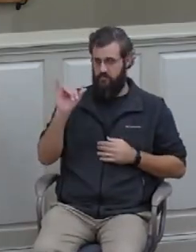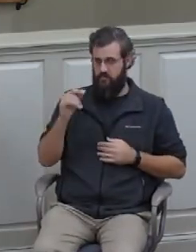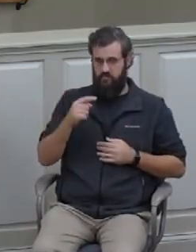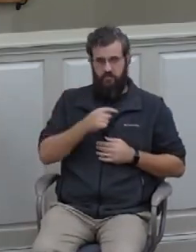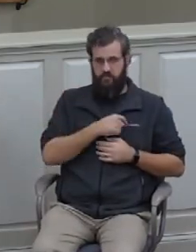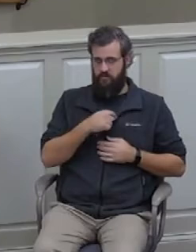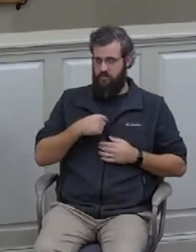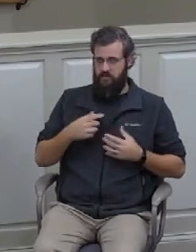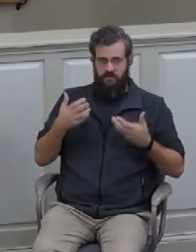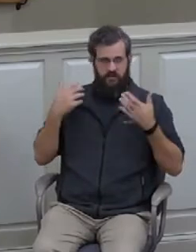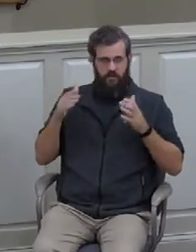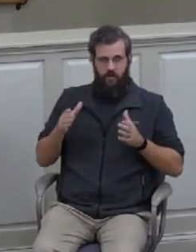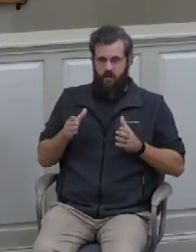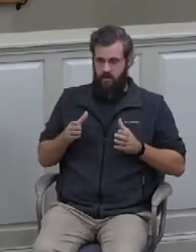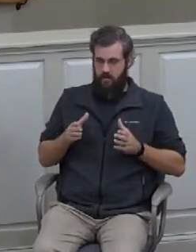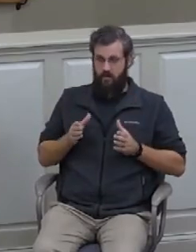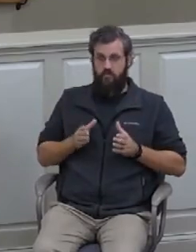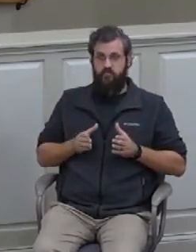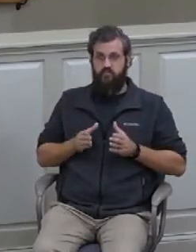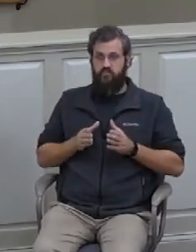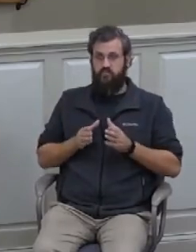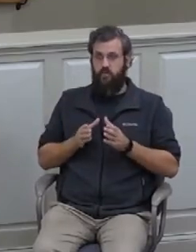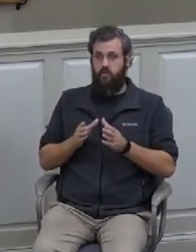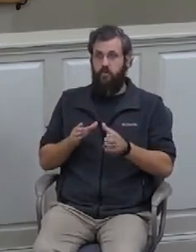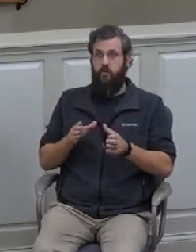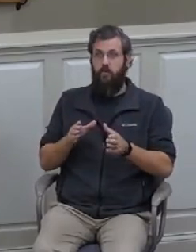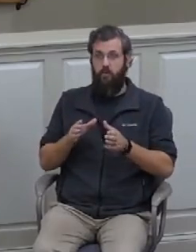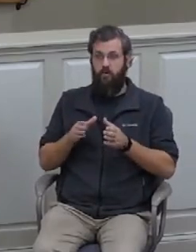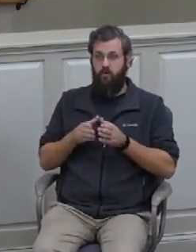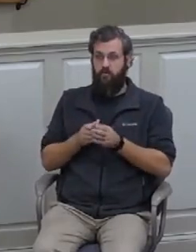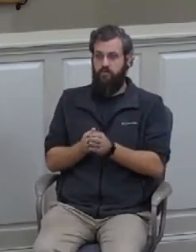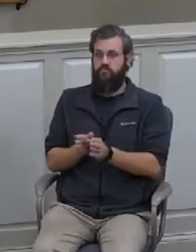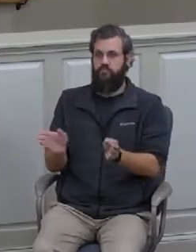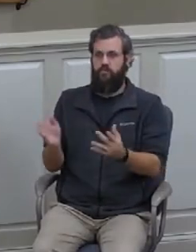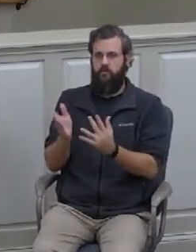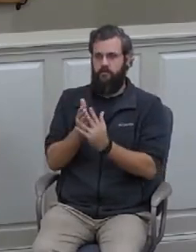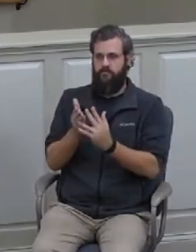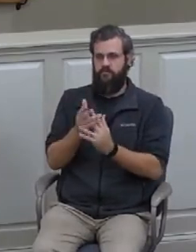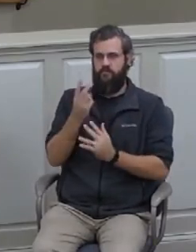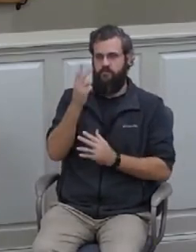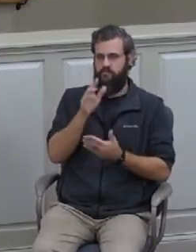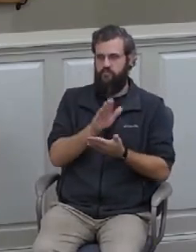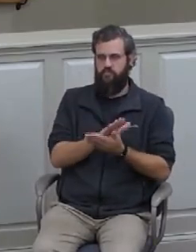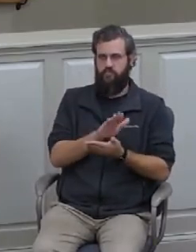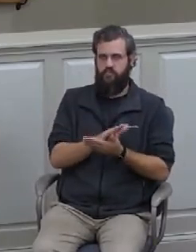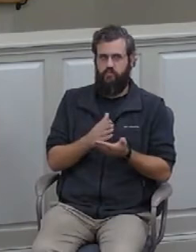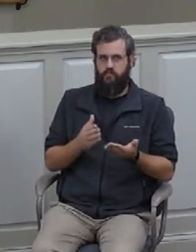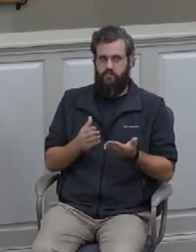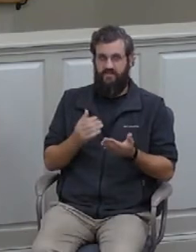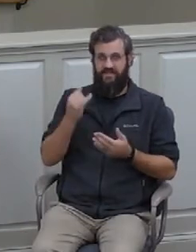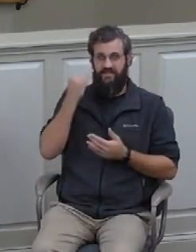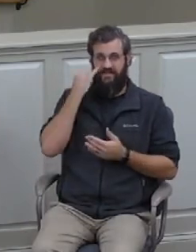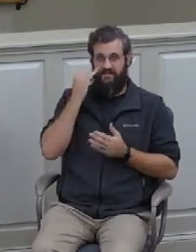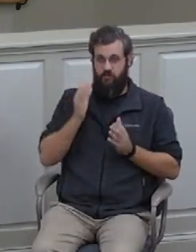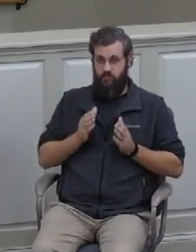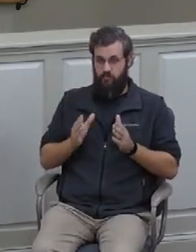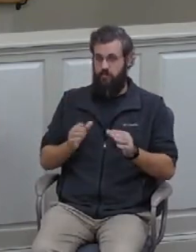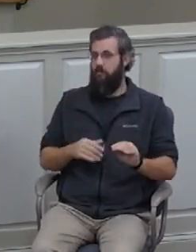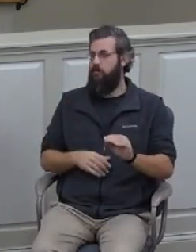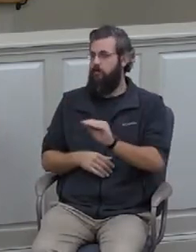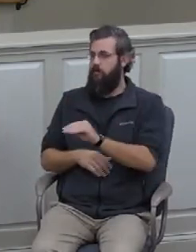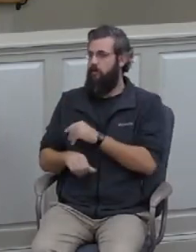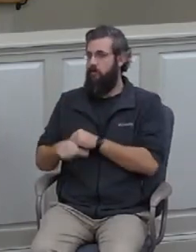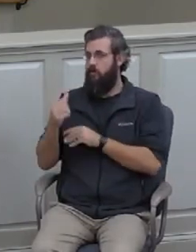a roadway splitting inside of campus between two schools. So for example, if you move the roadway in another